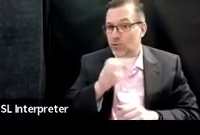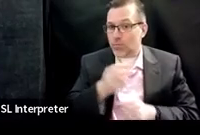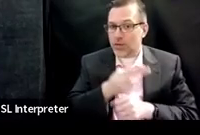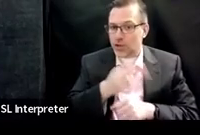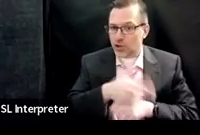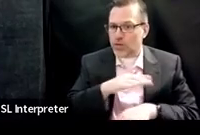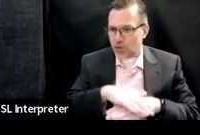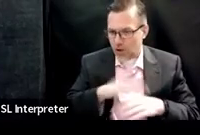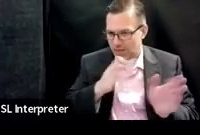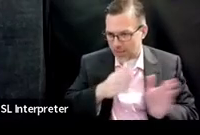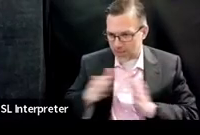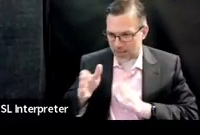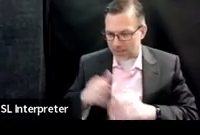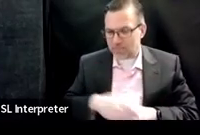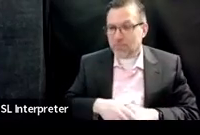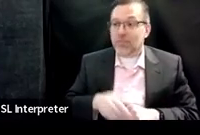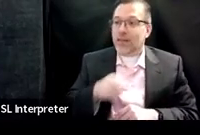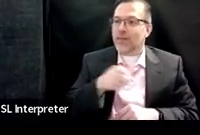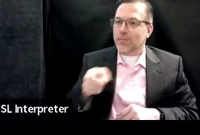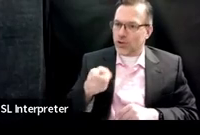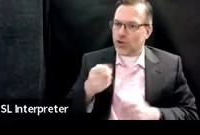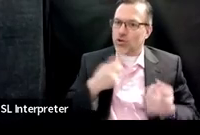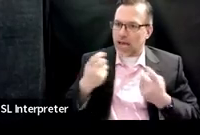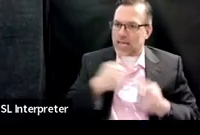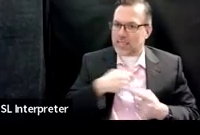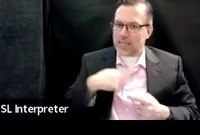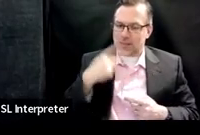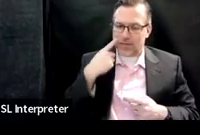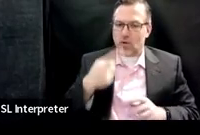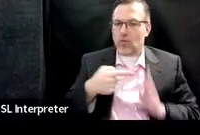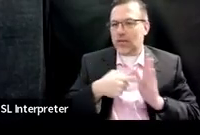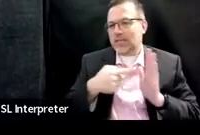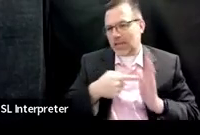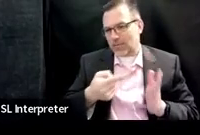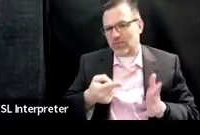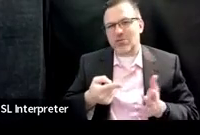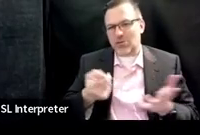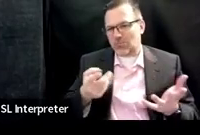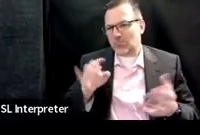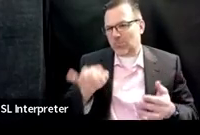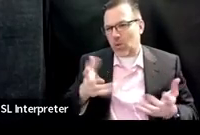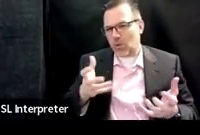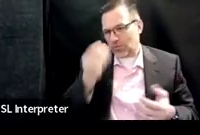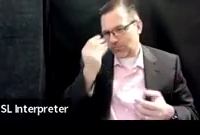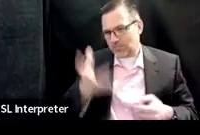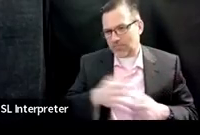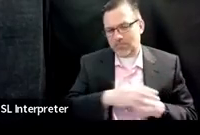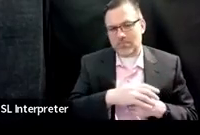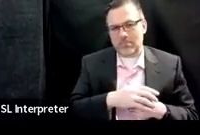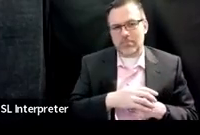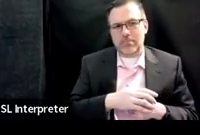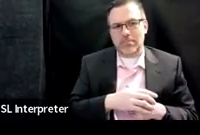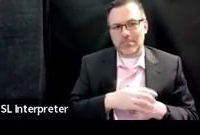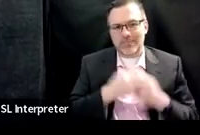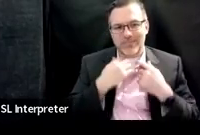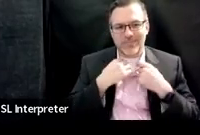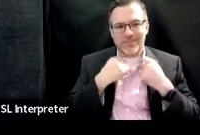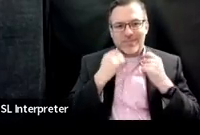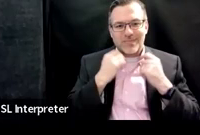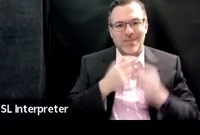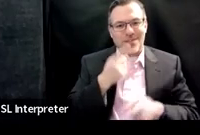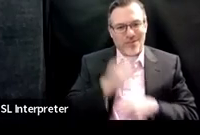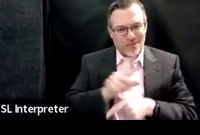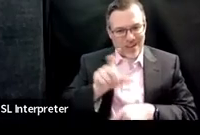guys have been asking us for exemplars. And we really want to honor that. So just keep that in mind. No way, not us. That's right, Lena. I believe